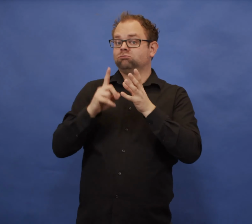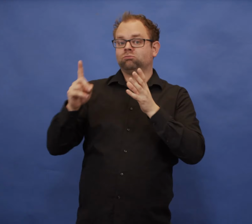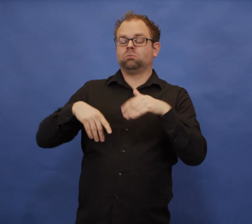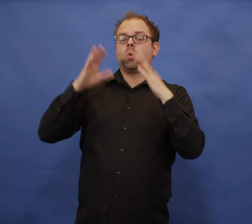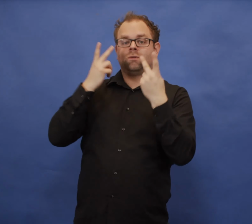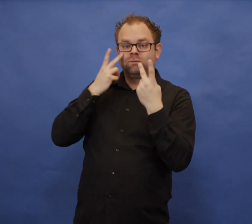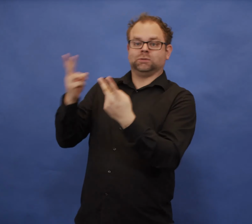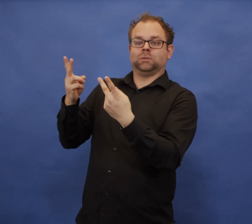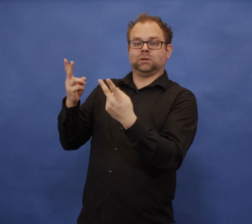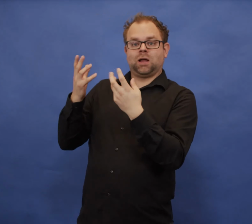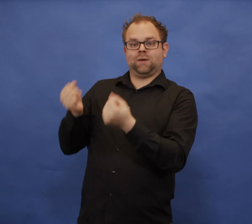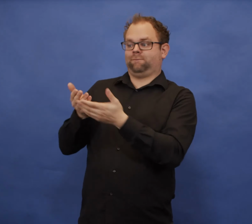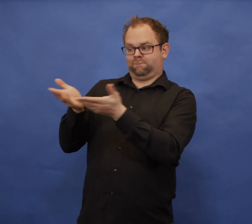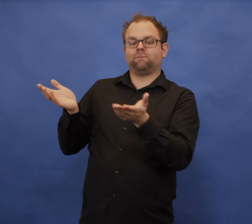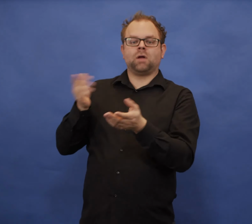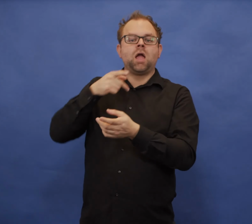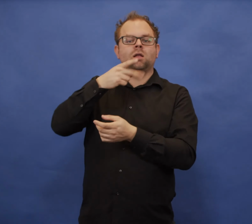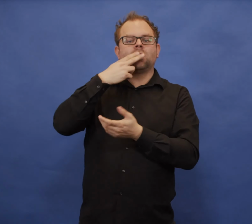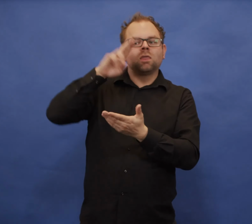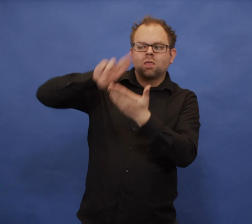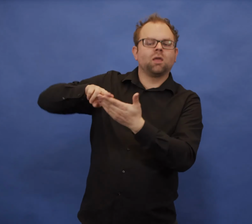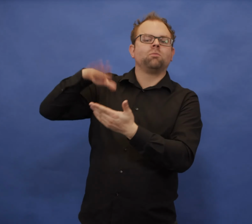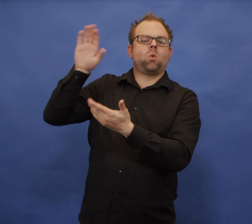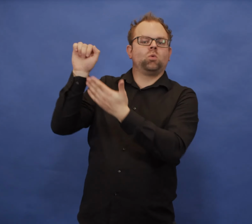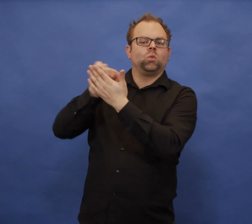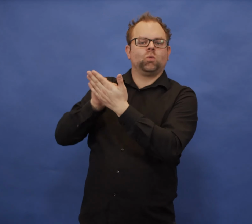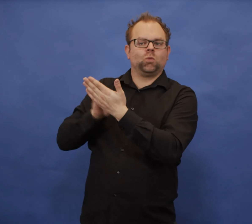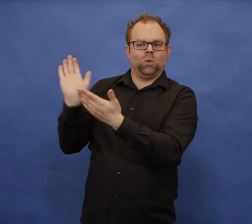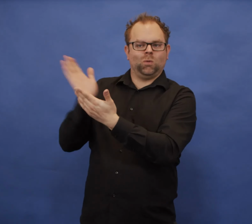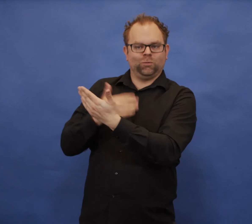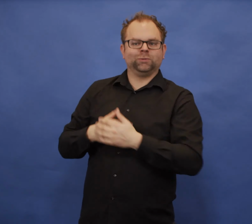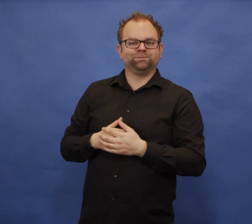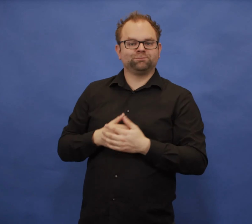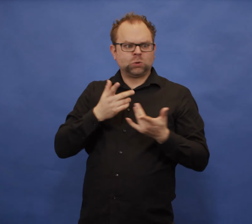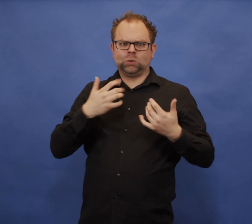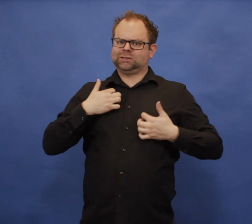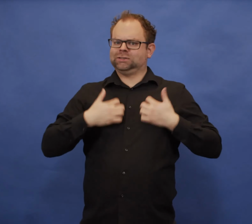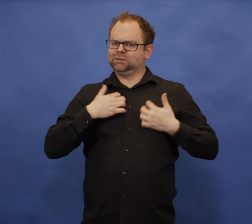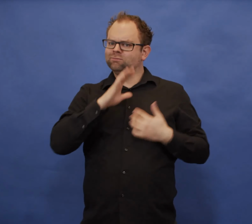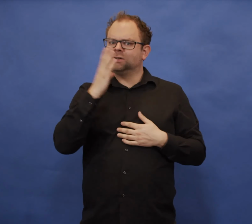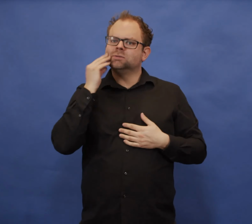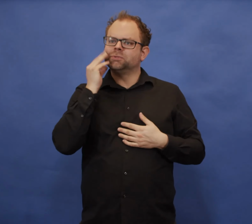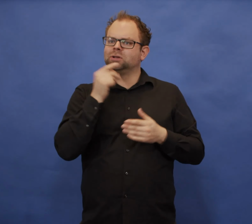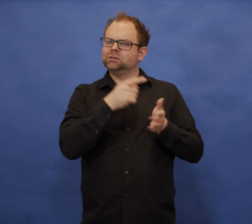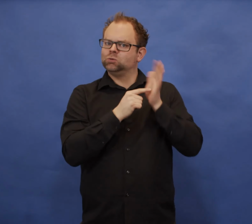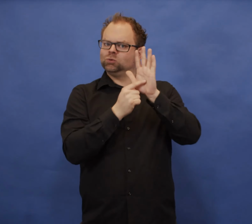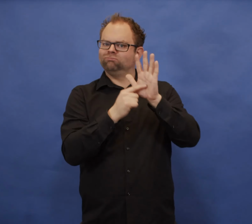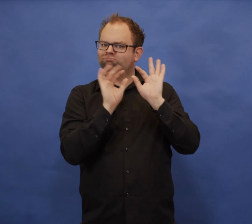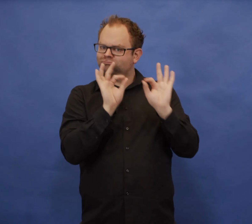in particular, they need to lead by example, since this is really a public investment in labor markets.